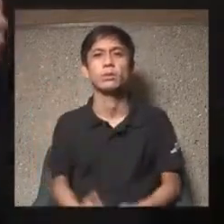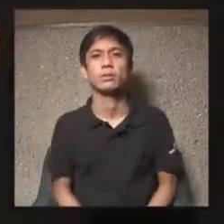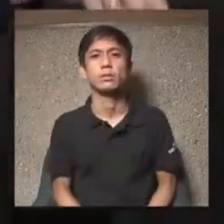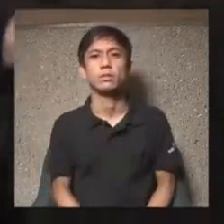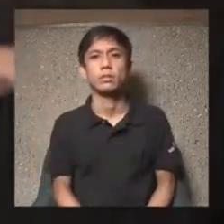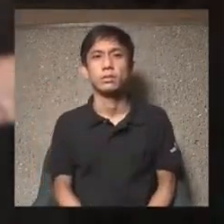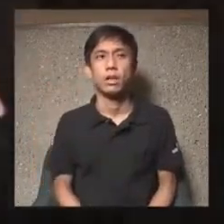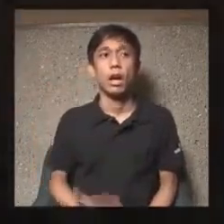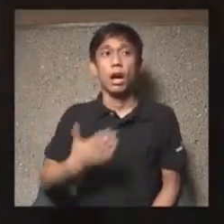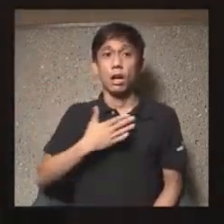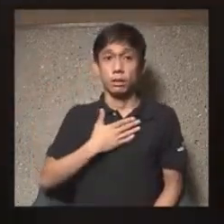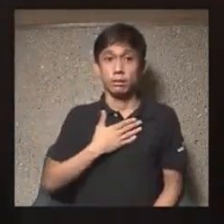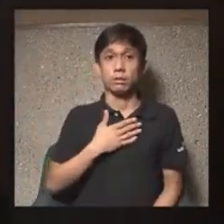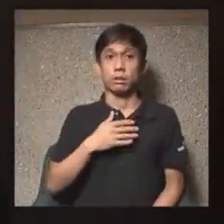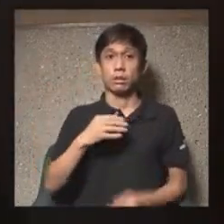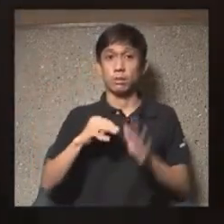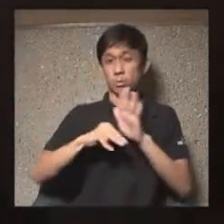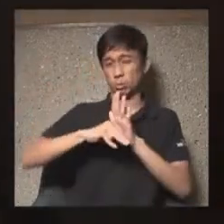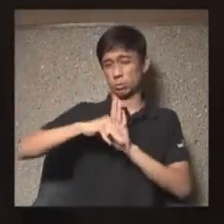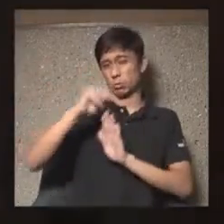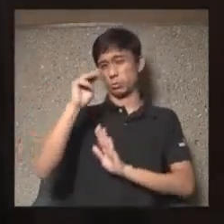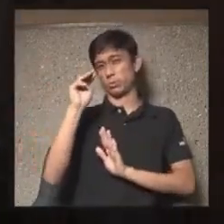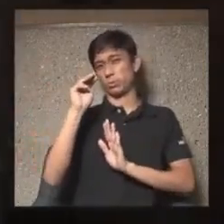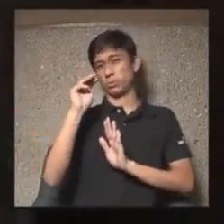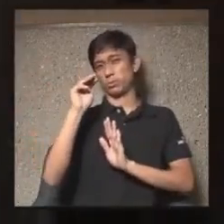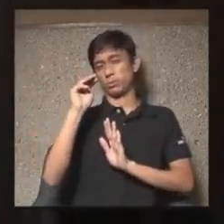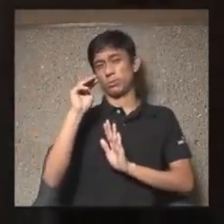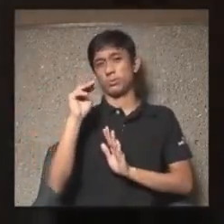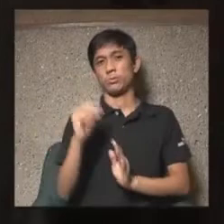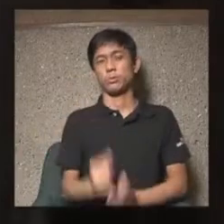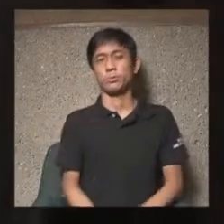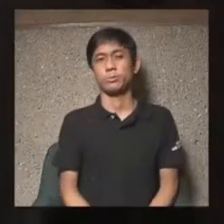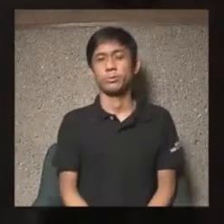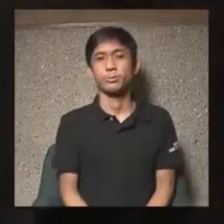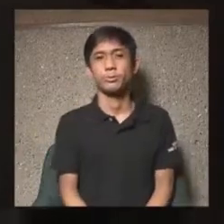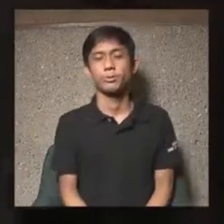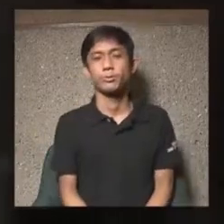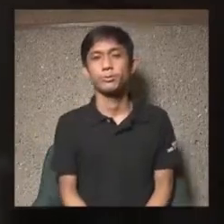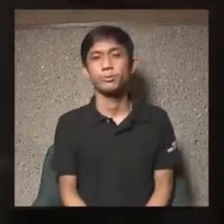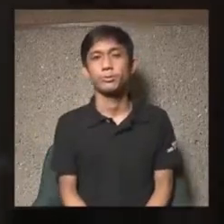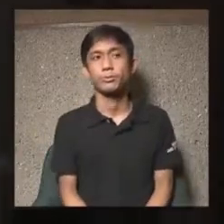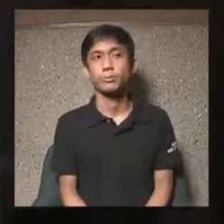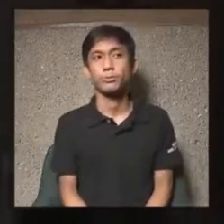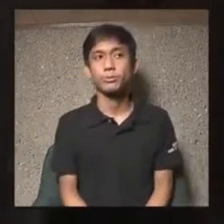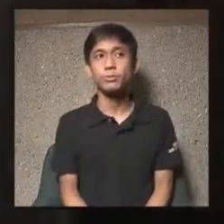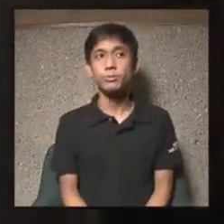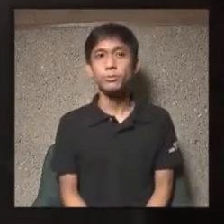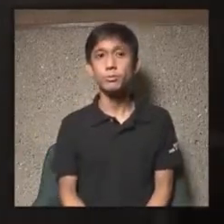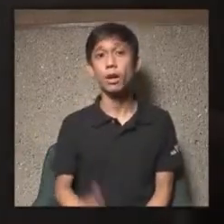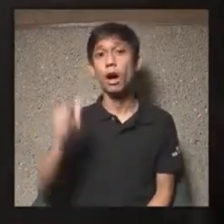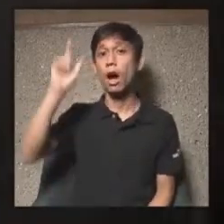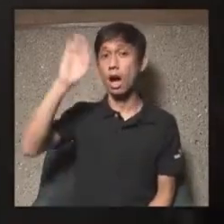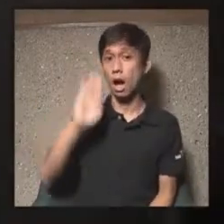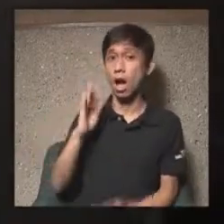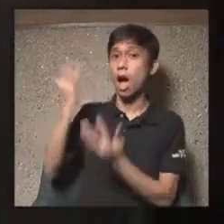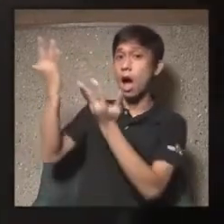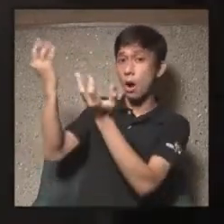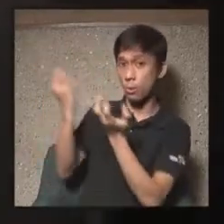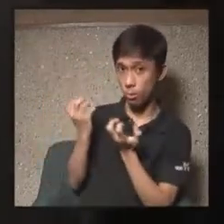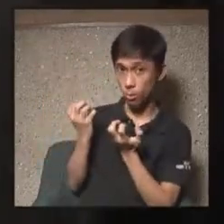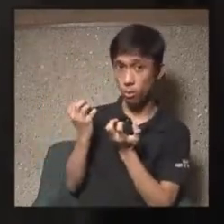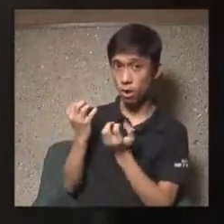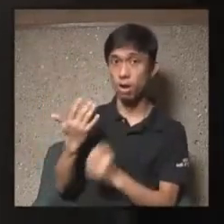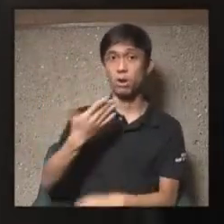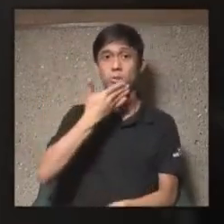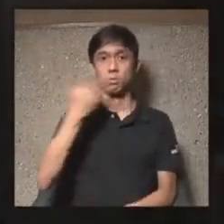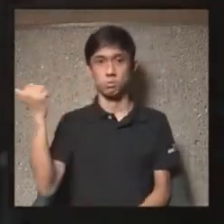says, give up this, he wants to give you something better. And so I learned a